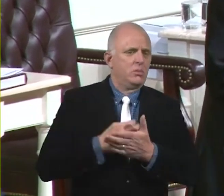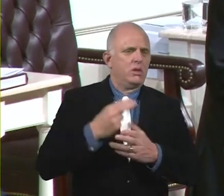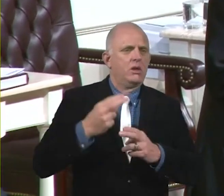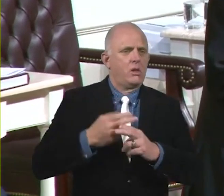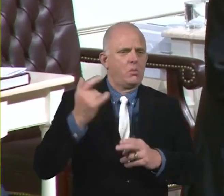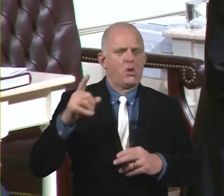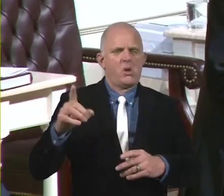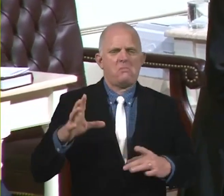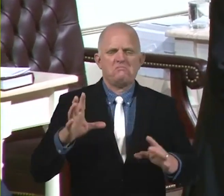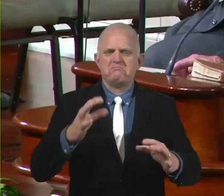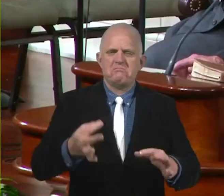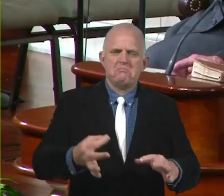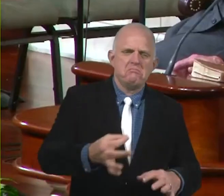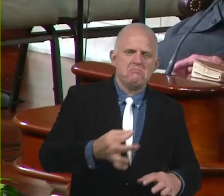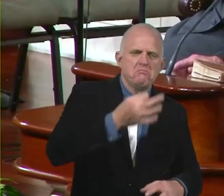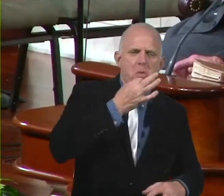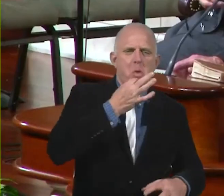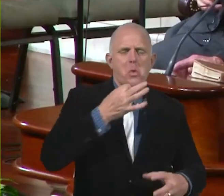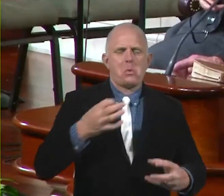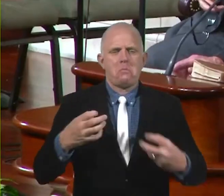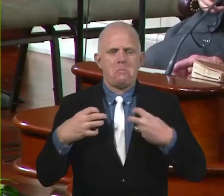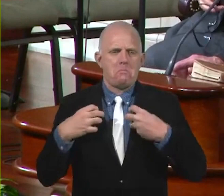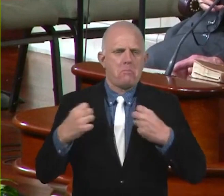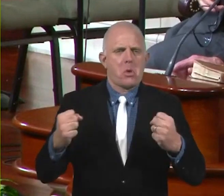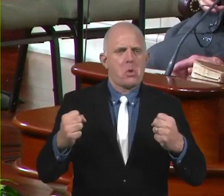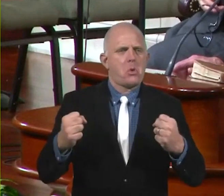bravery of blood and guts.